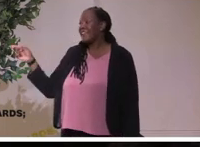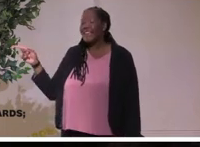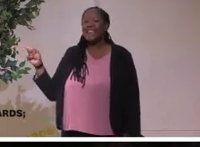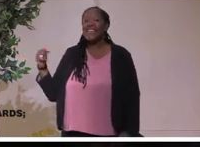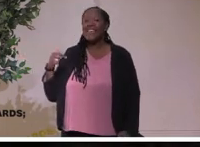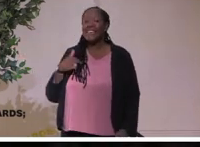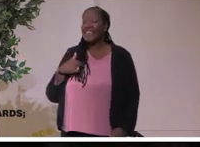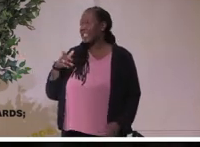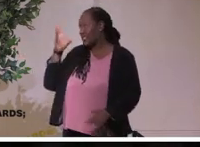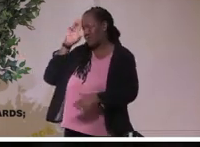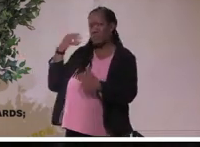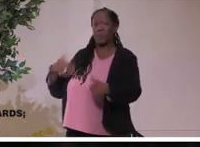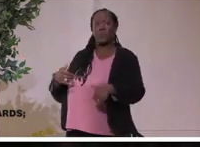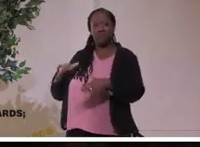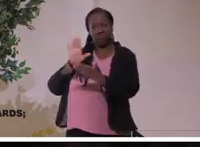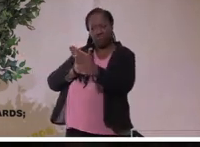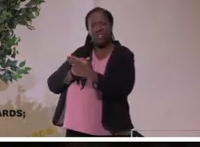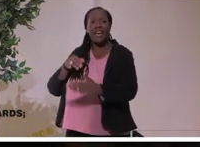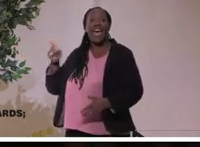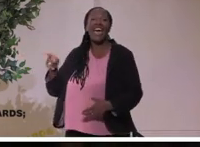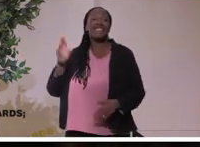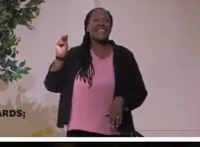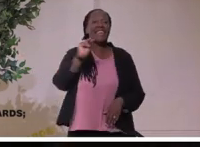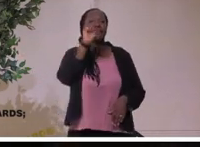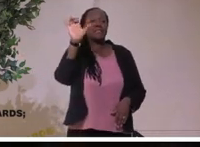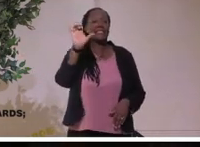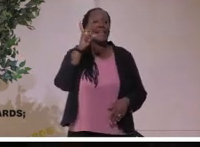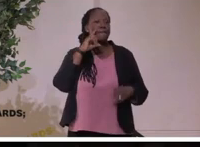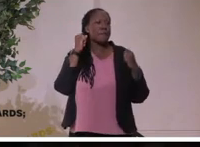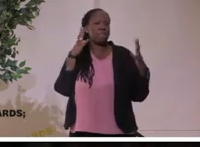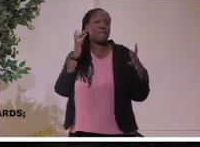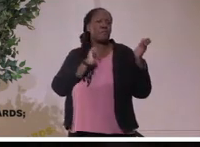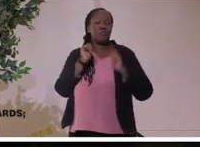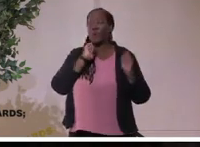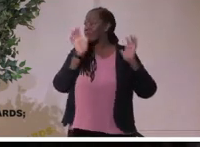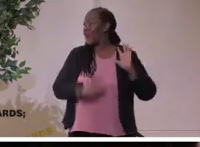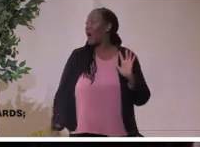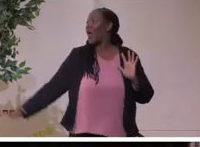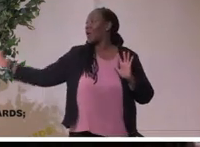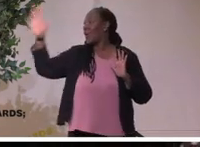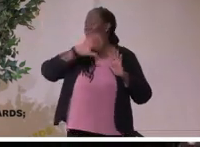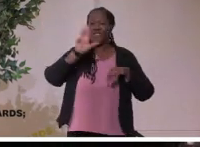revered for his services as the master of ceremony across the nation and abroad.